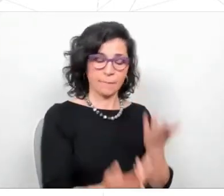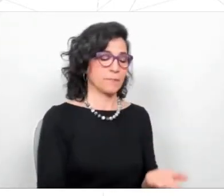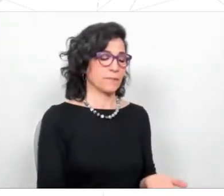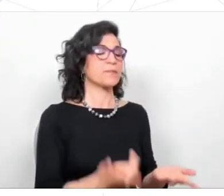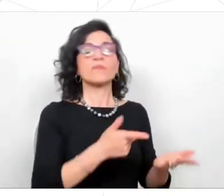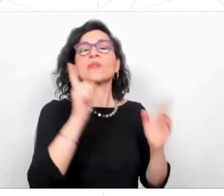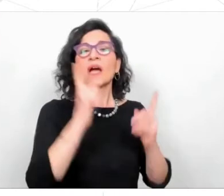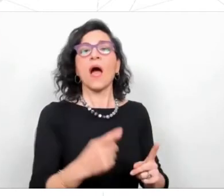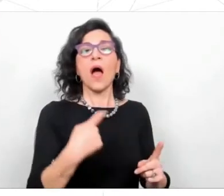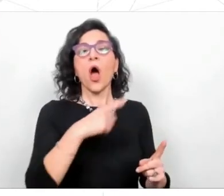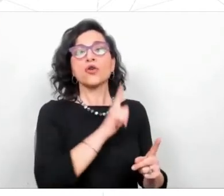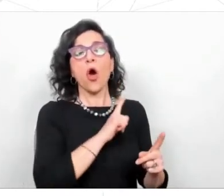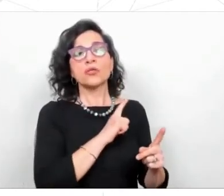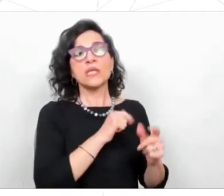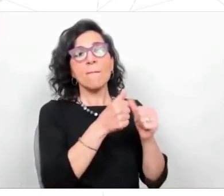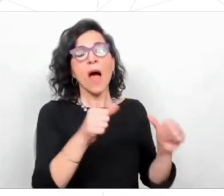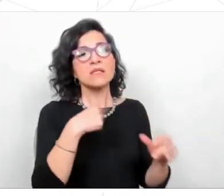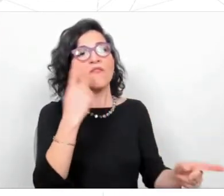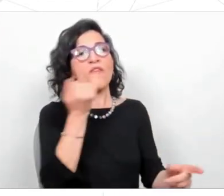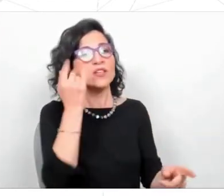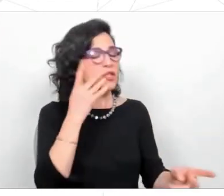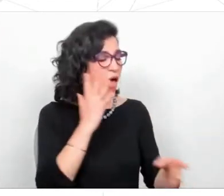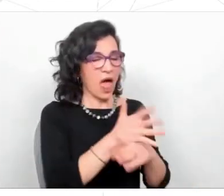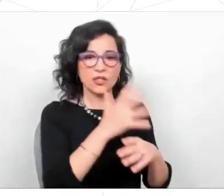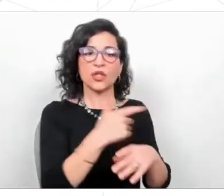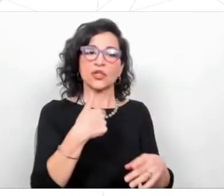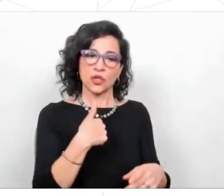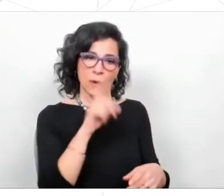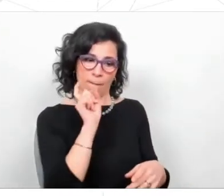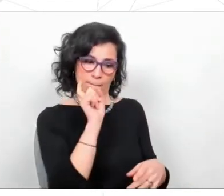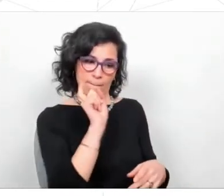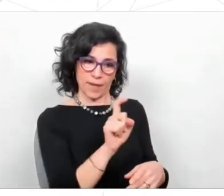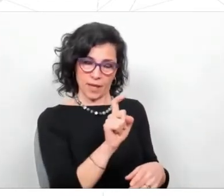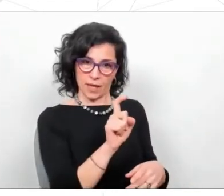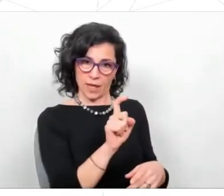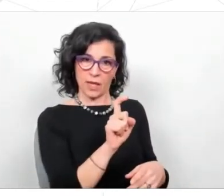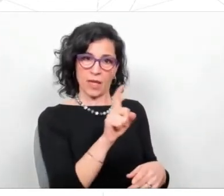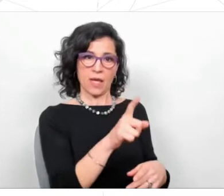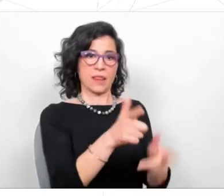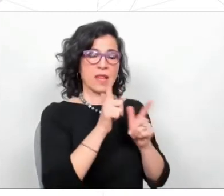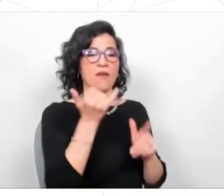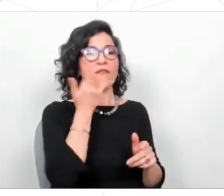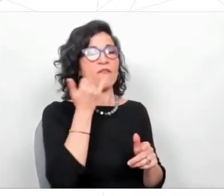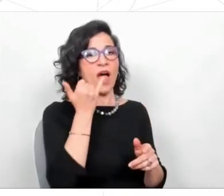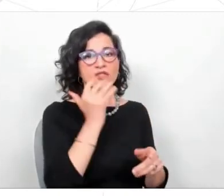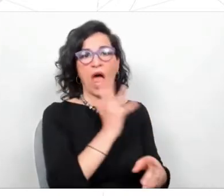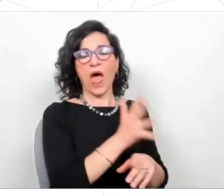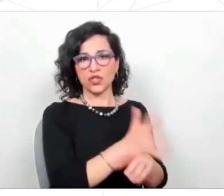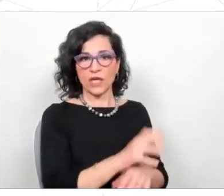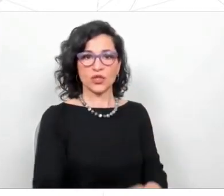in our ease of access settings. So from the settings, we go down here to ease of access.